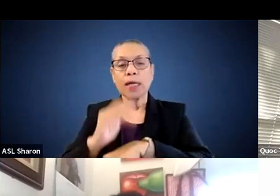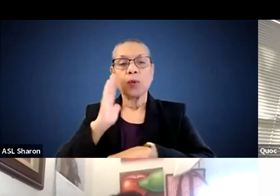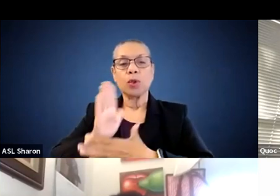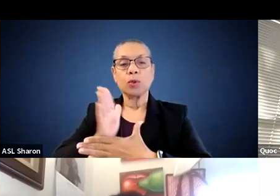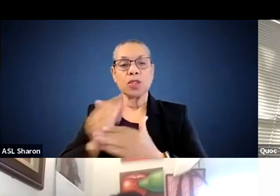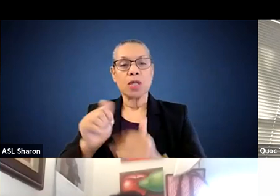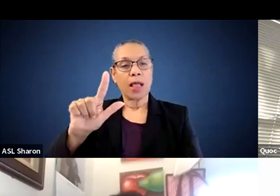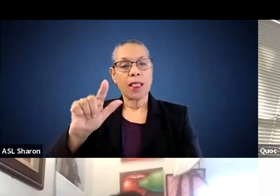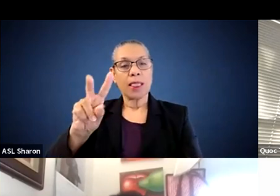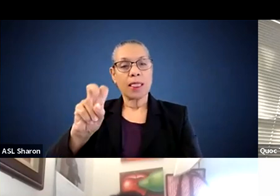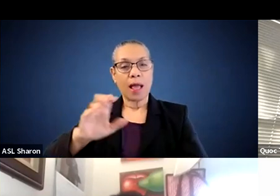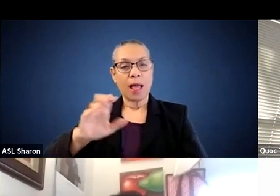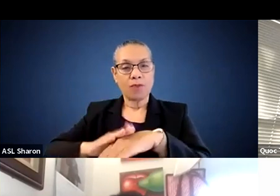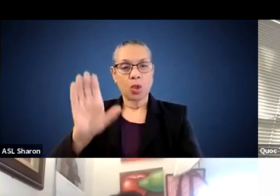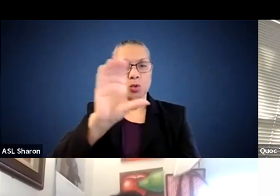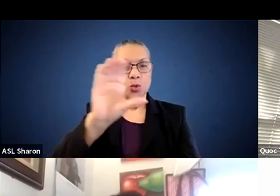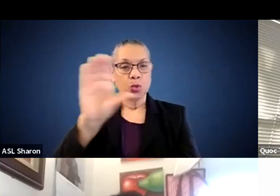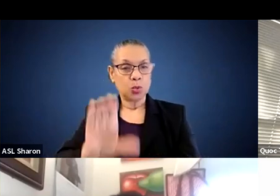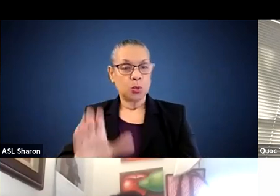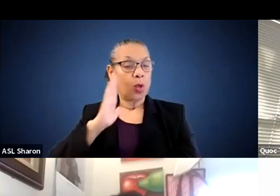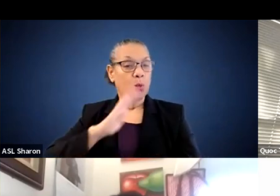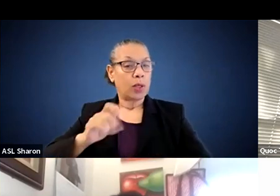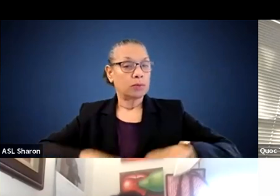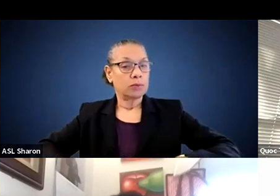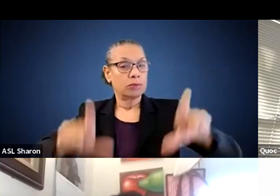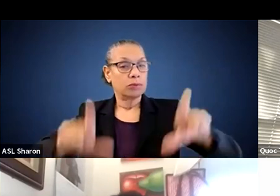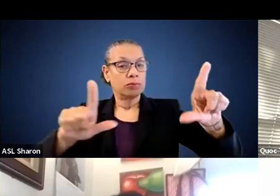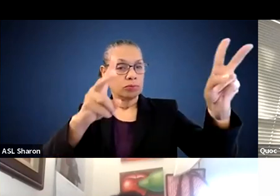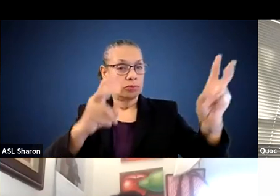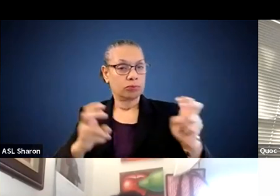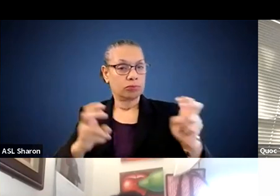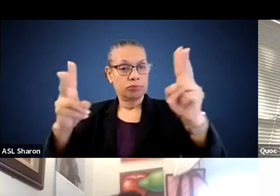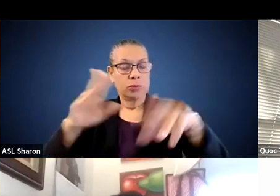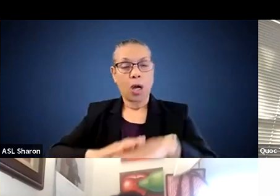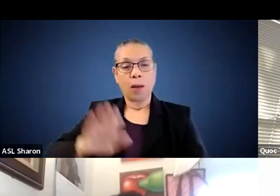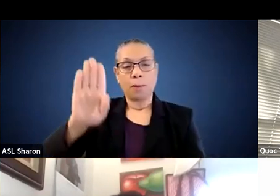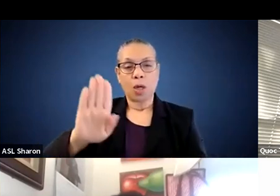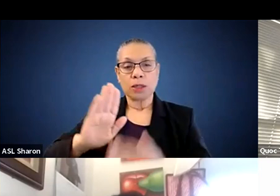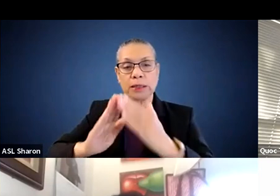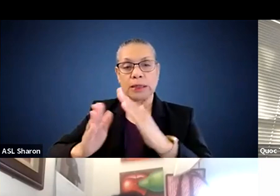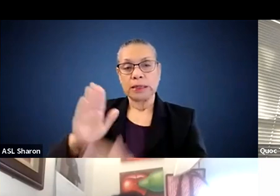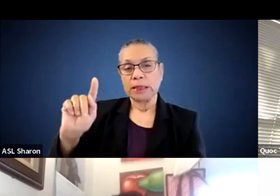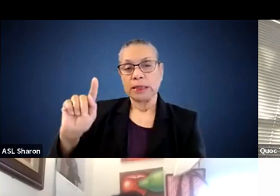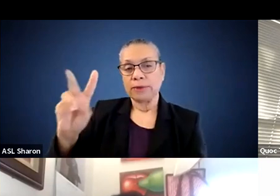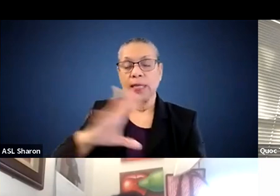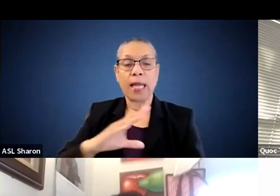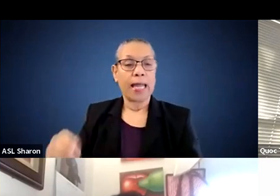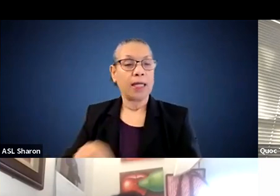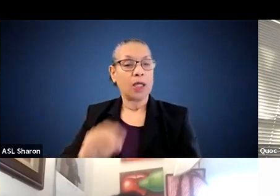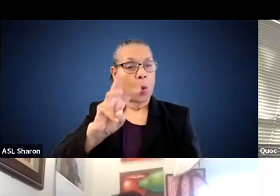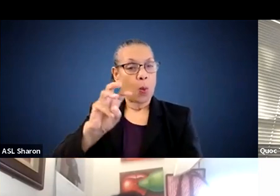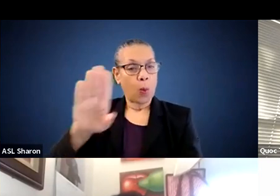being shared live on Zoom it will be rebroadcast on Boston City TV and post it on the school committee's webpage